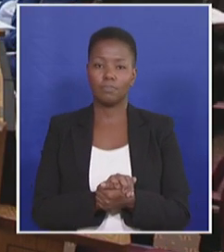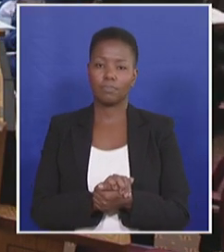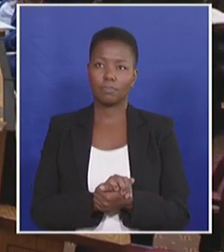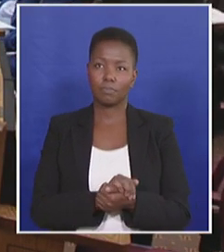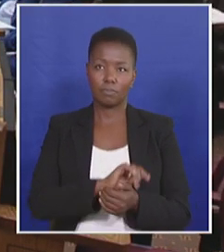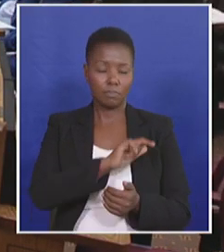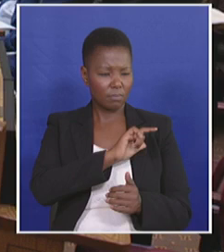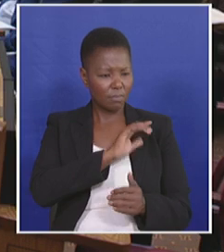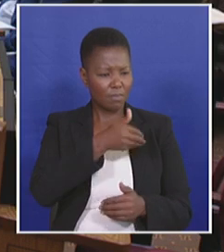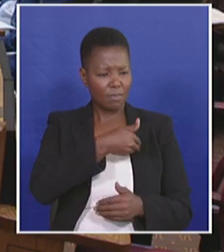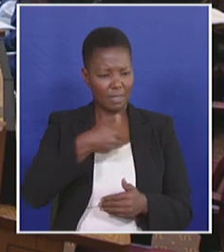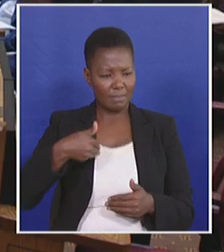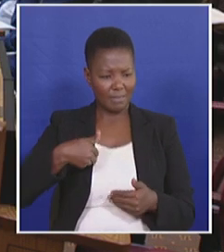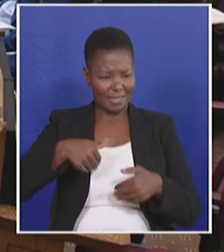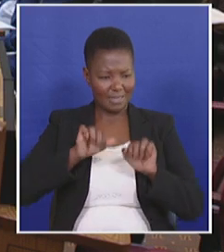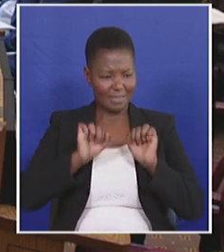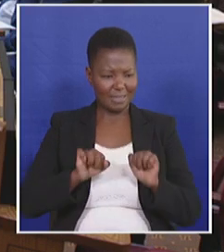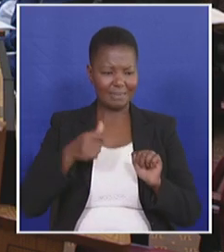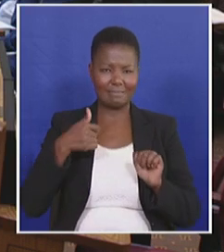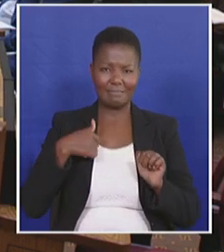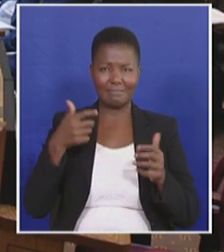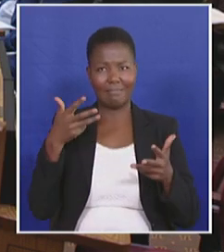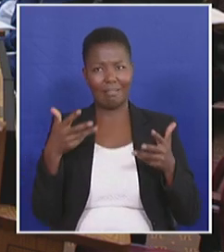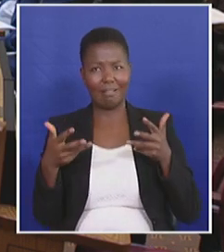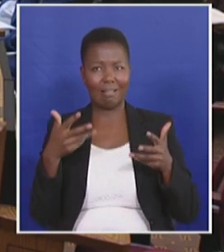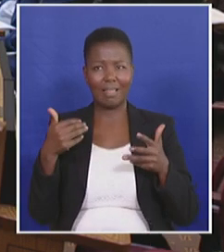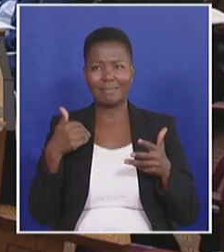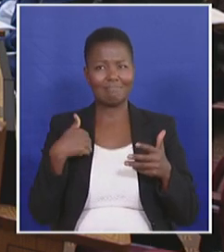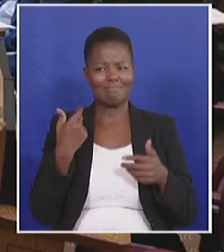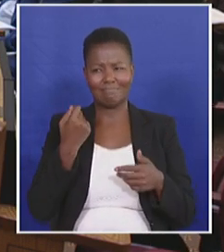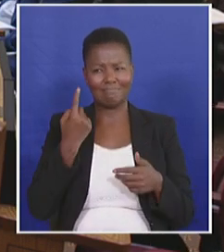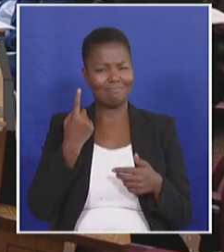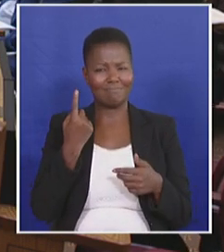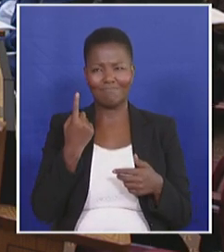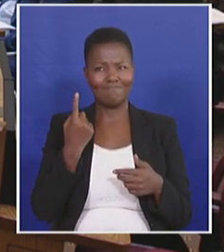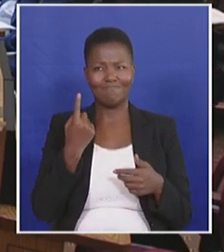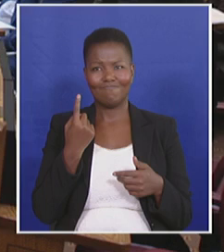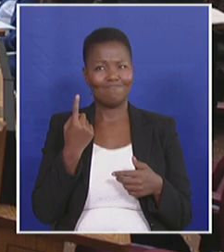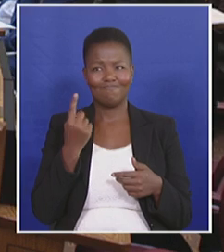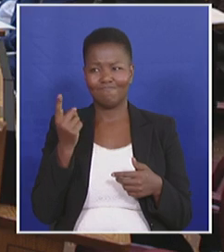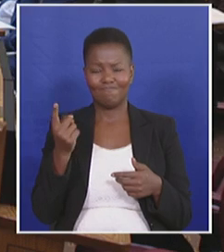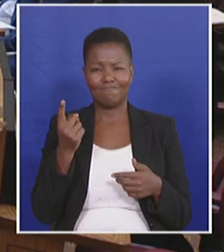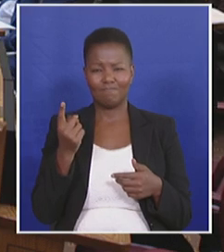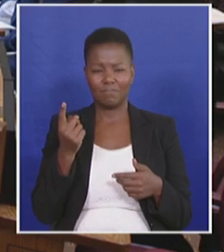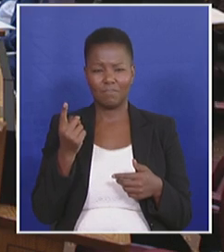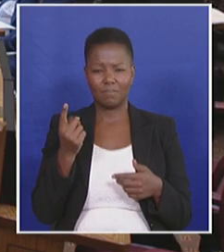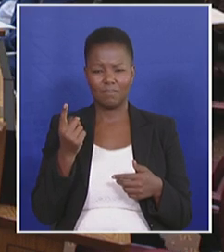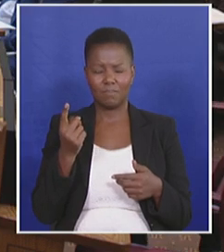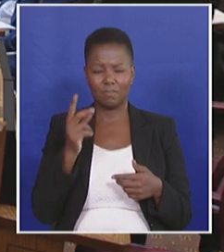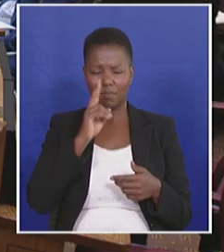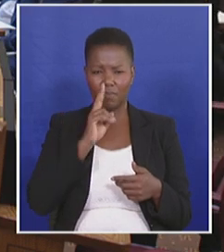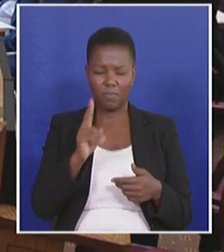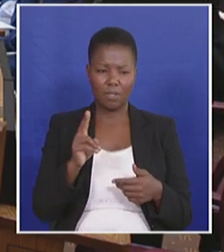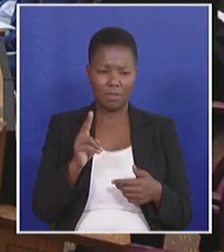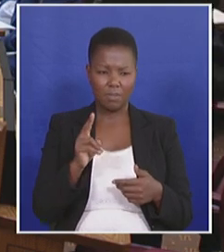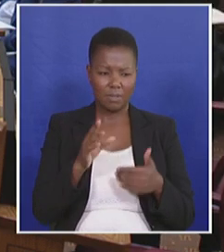Madam Chair, I like some of the issues that Honourable Kaula raised.